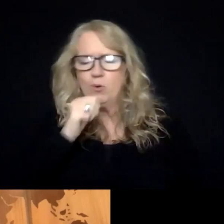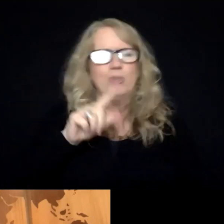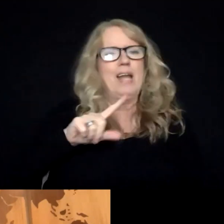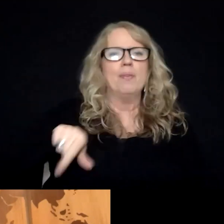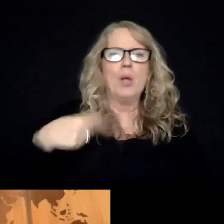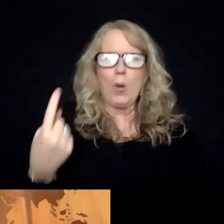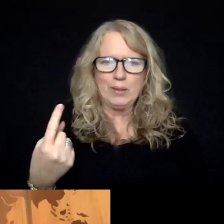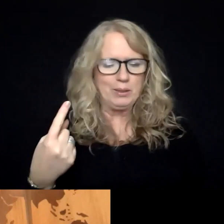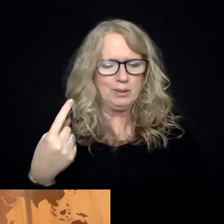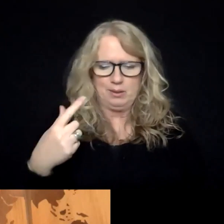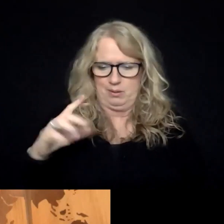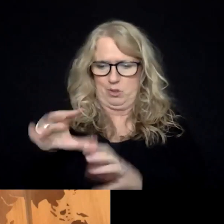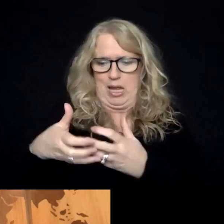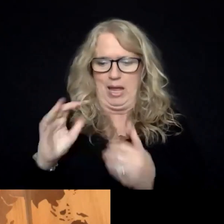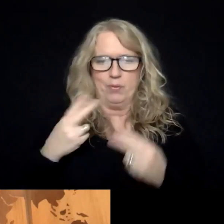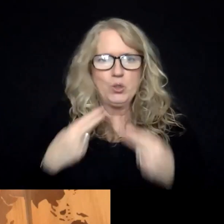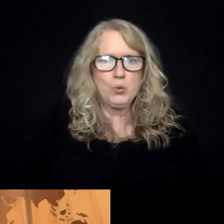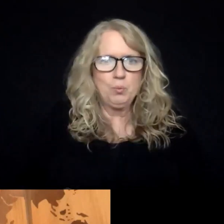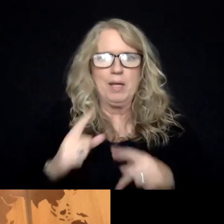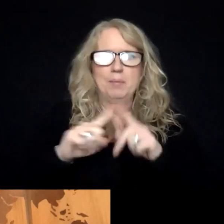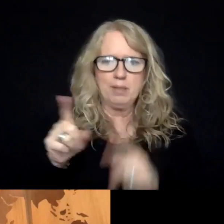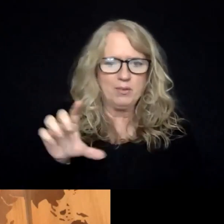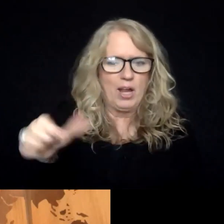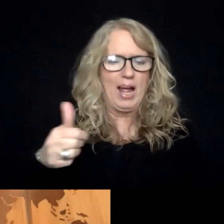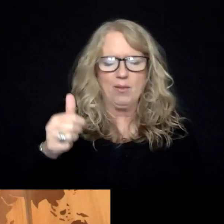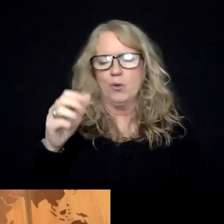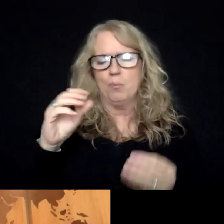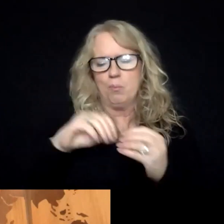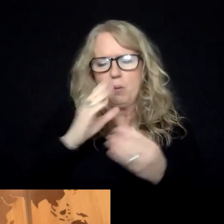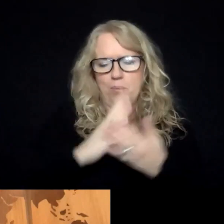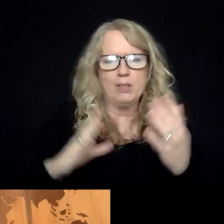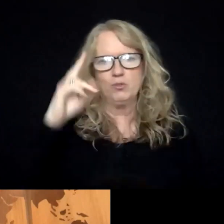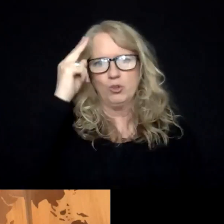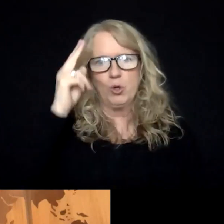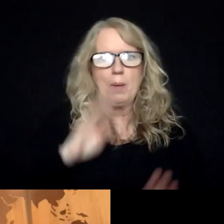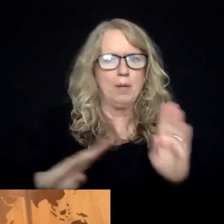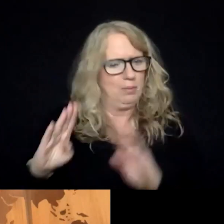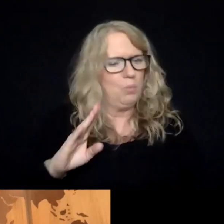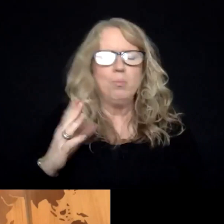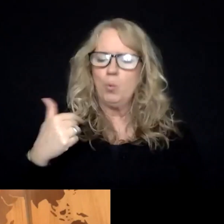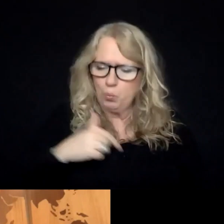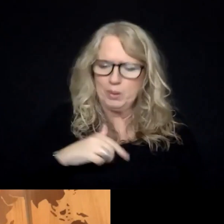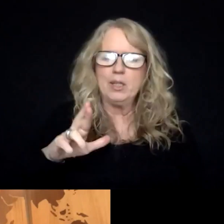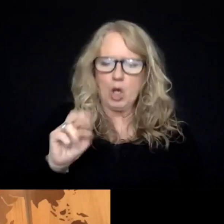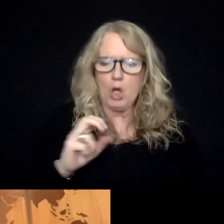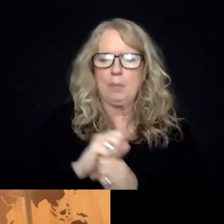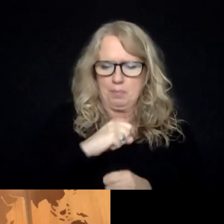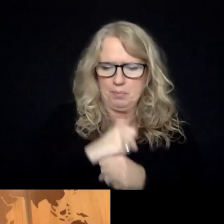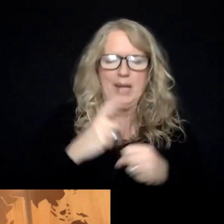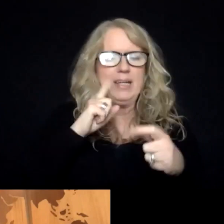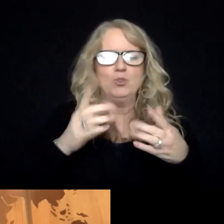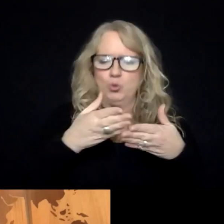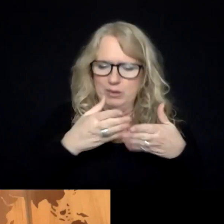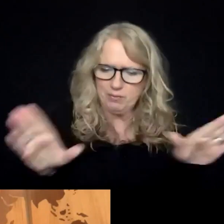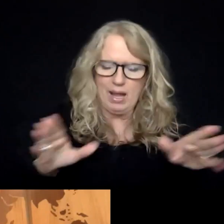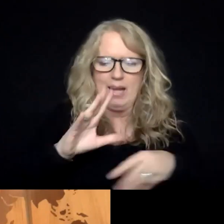does it. There's, hardcore neurobiology of it. Oh my God, we are hardwired to divide the world into us's